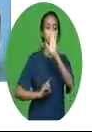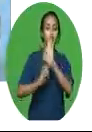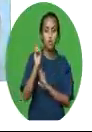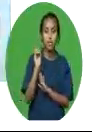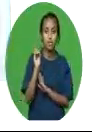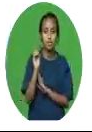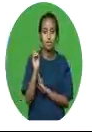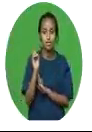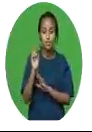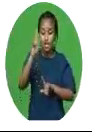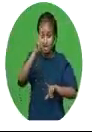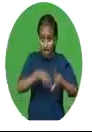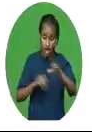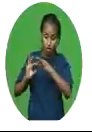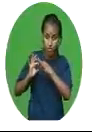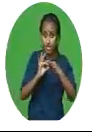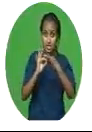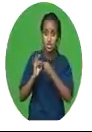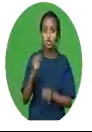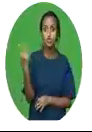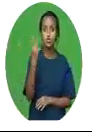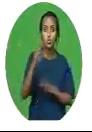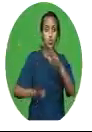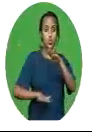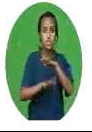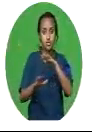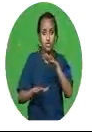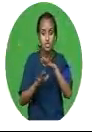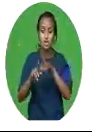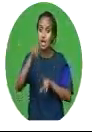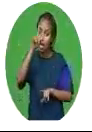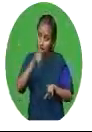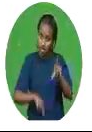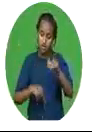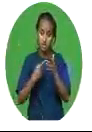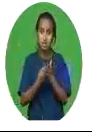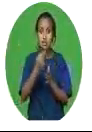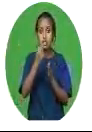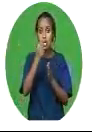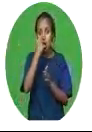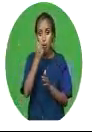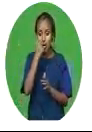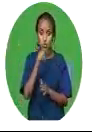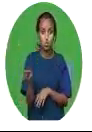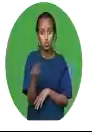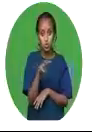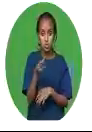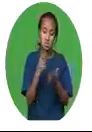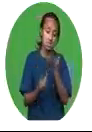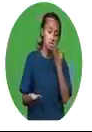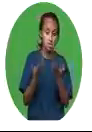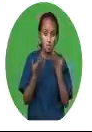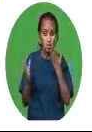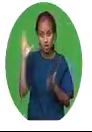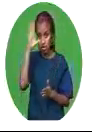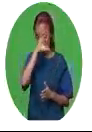development. The line of intersection of two surfaces is a line that is common to both. It may be considered the line